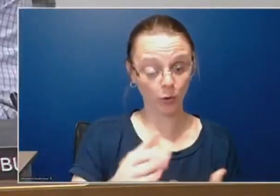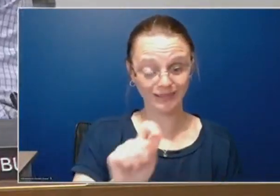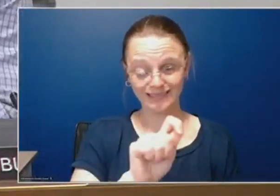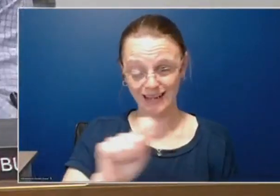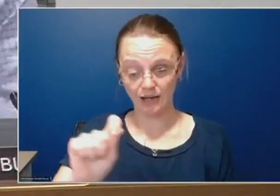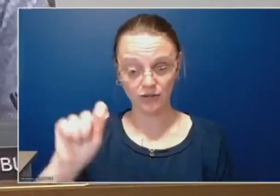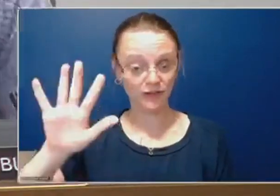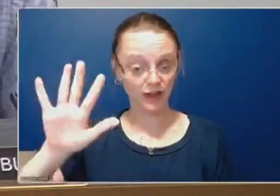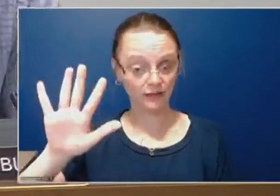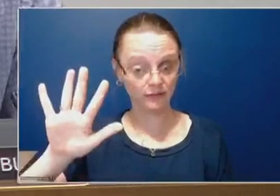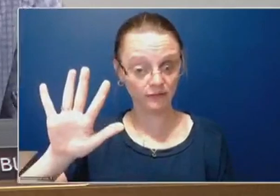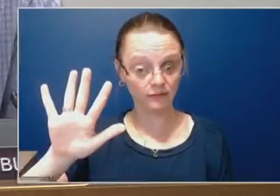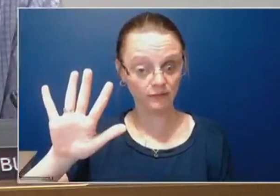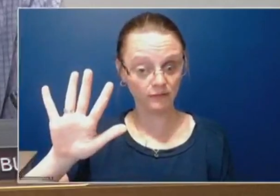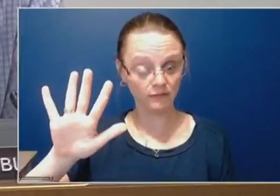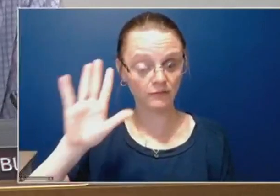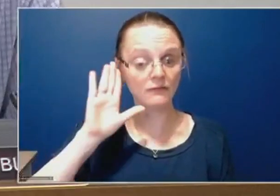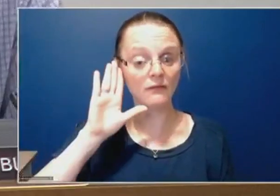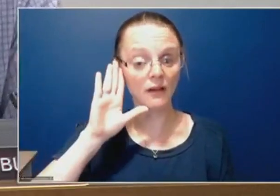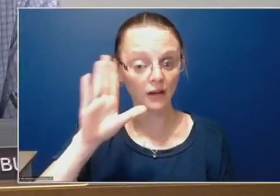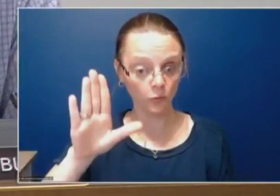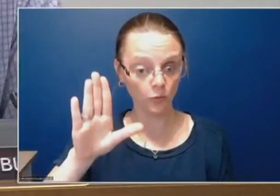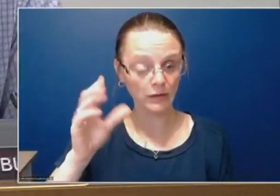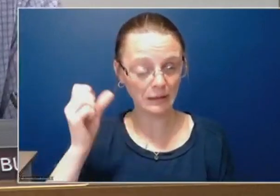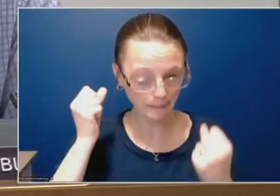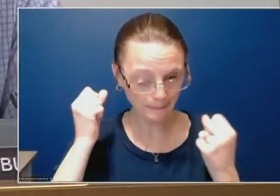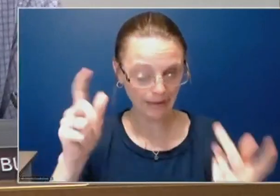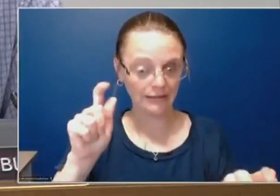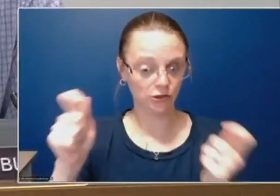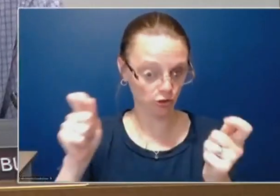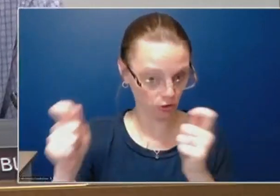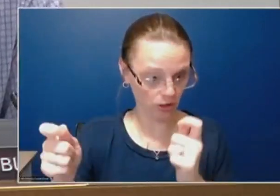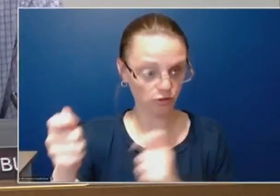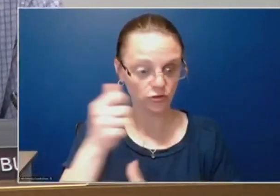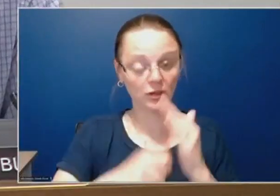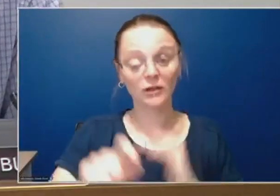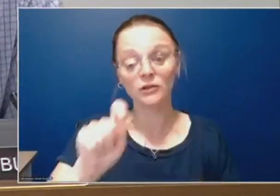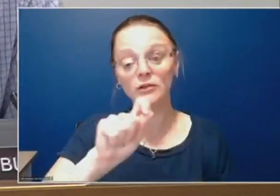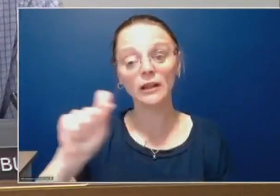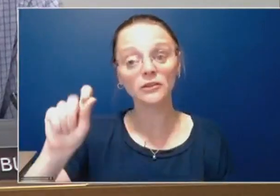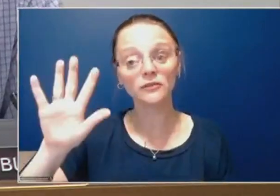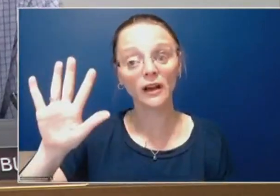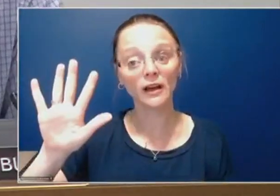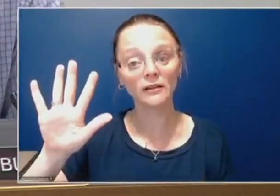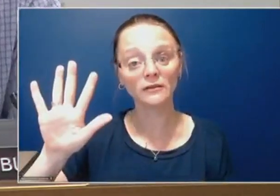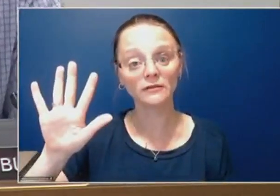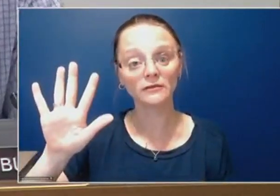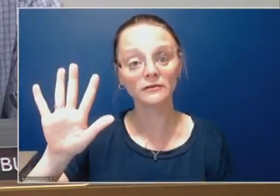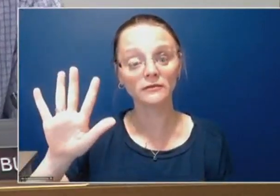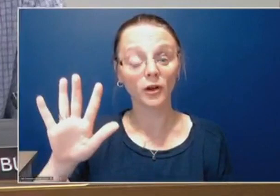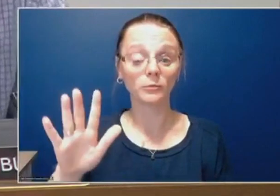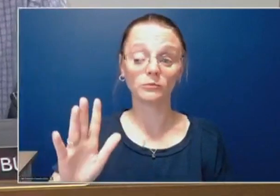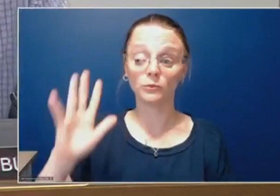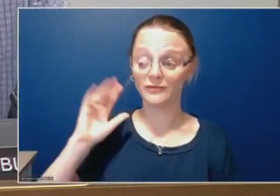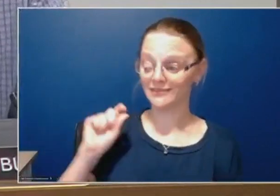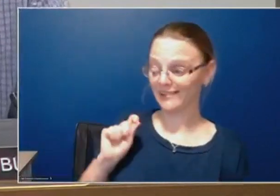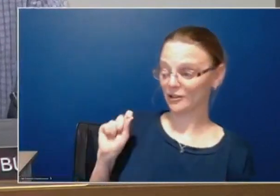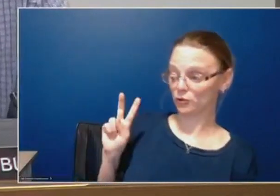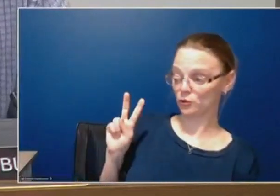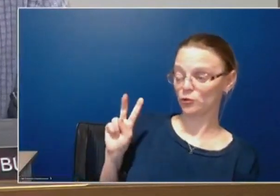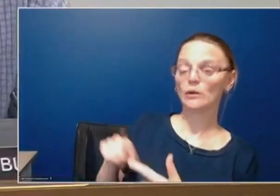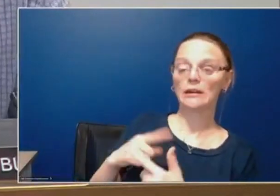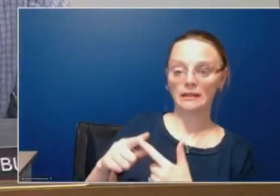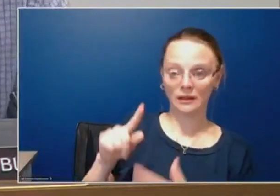on OLIS. I will call attention to a number of the changes that are in the -5 from the -2 that was presented on the